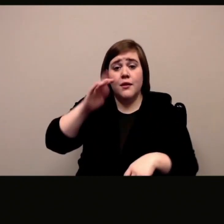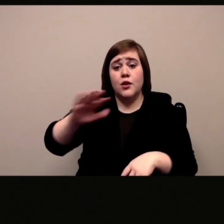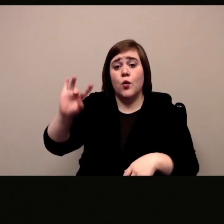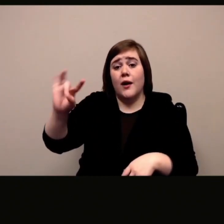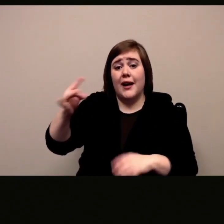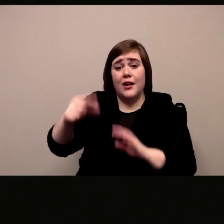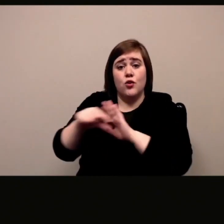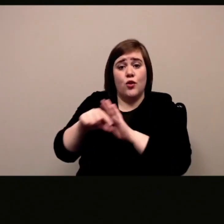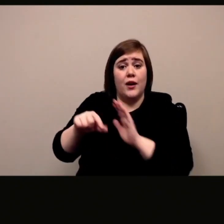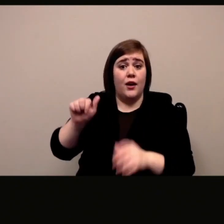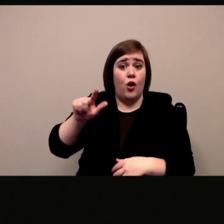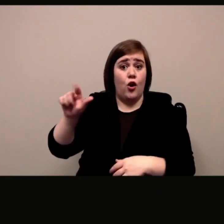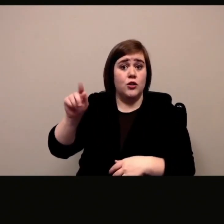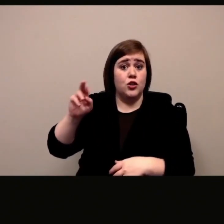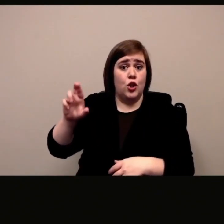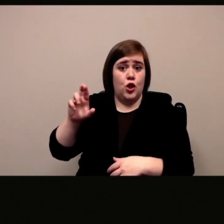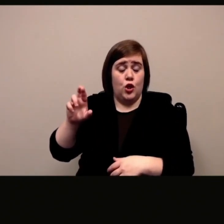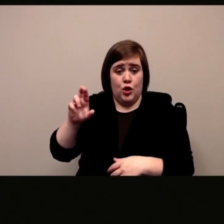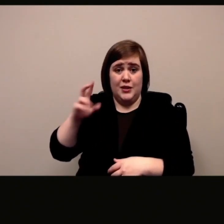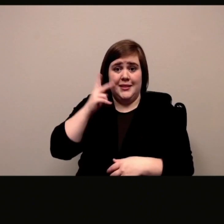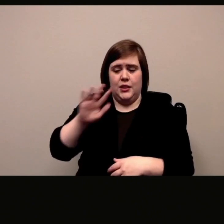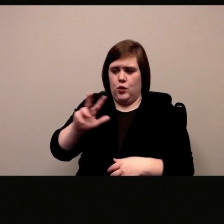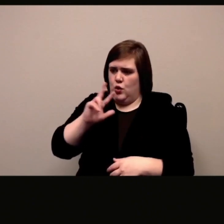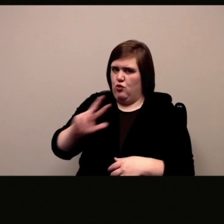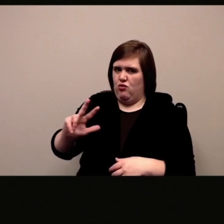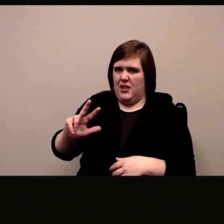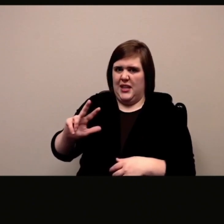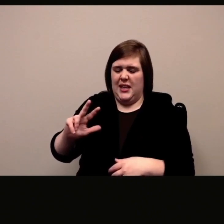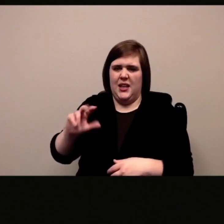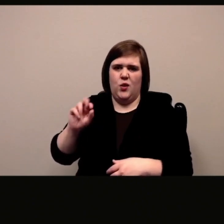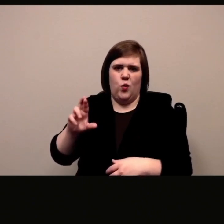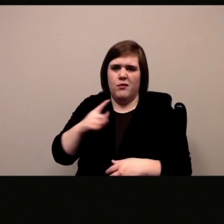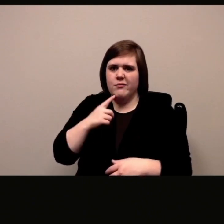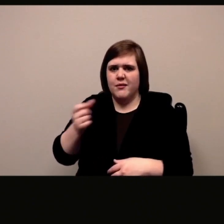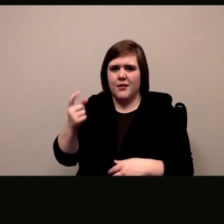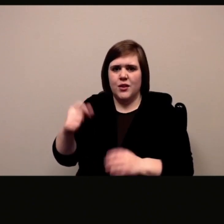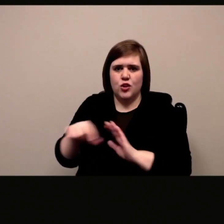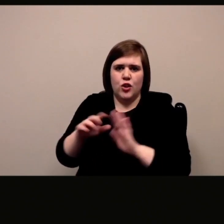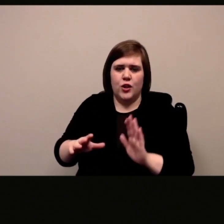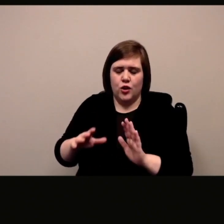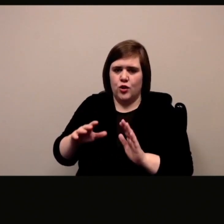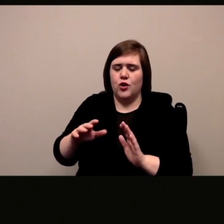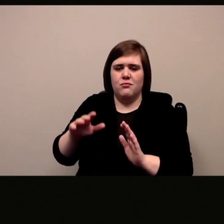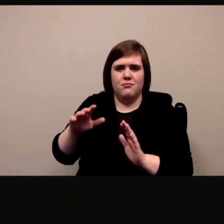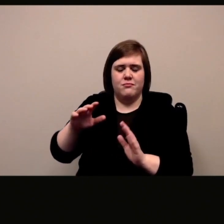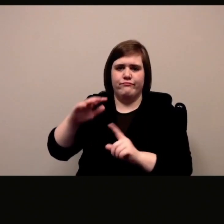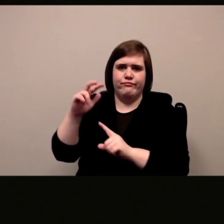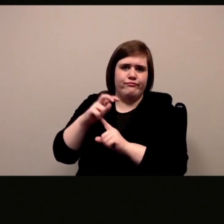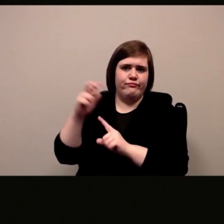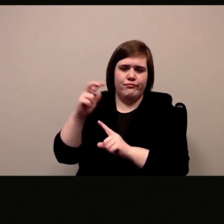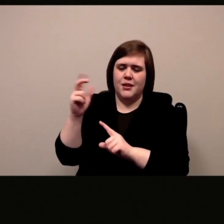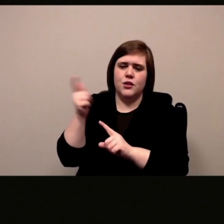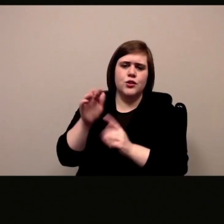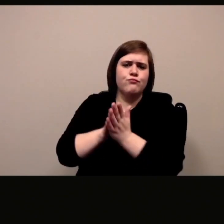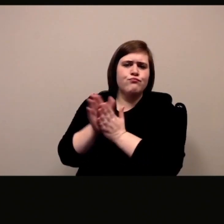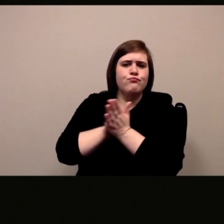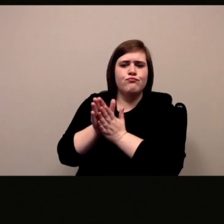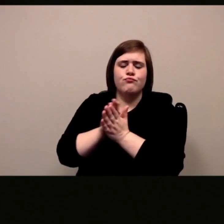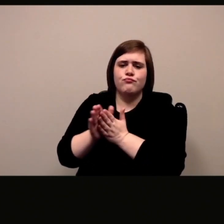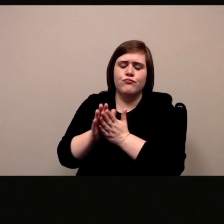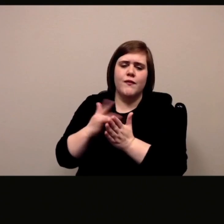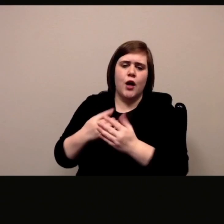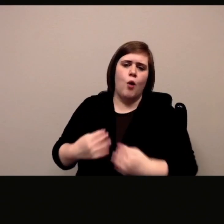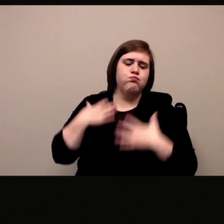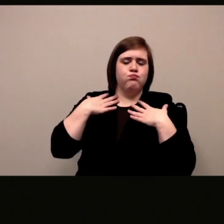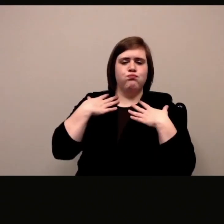all-star, goes and looks at your 3-year-old 11th grader all-star and what they're still doing now, there's inspiration to be had. I mean,